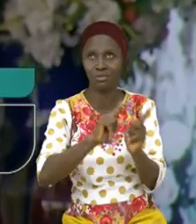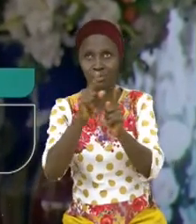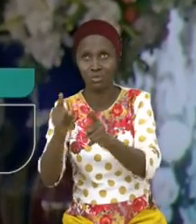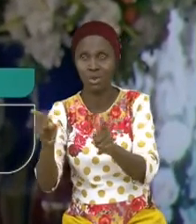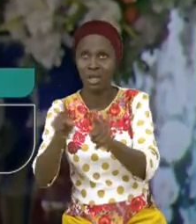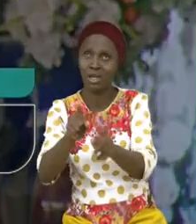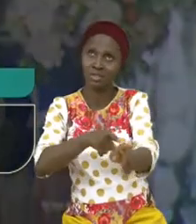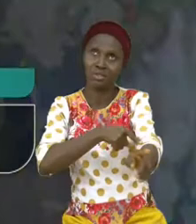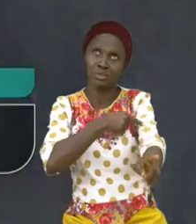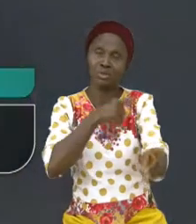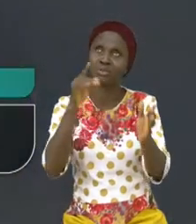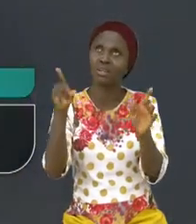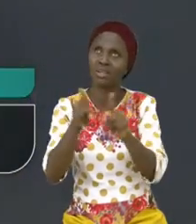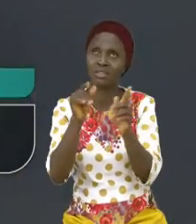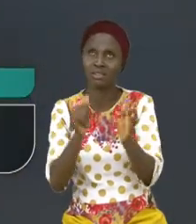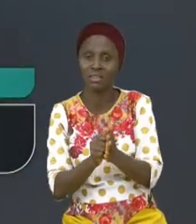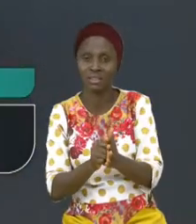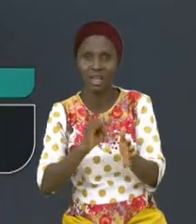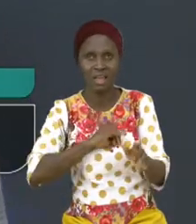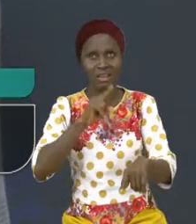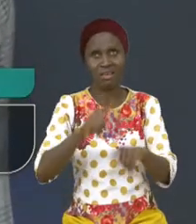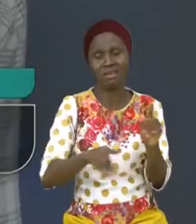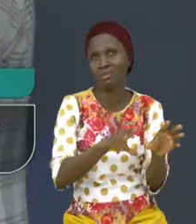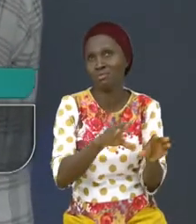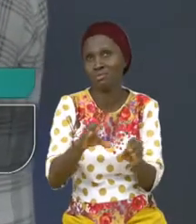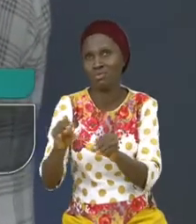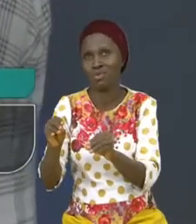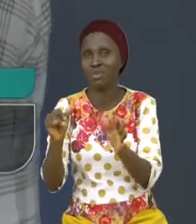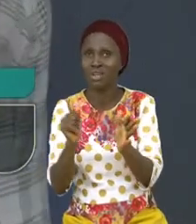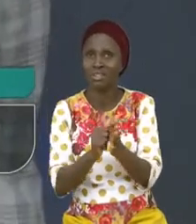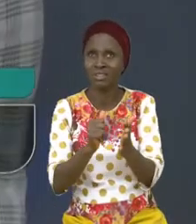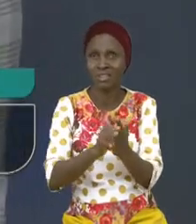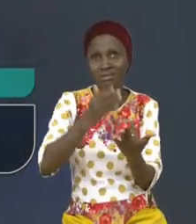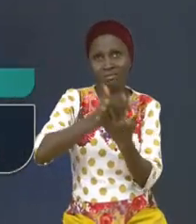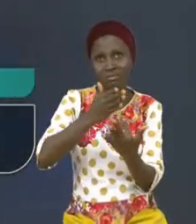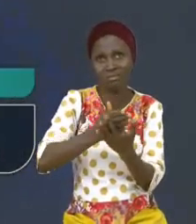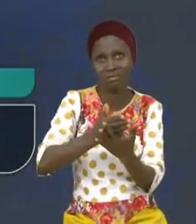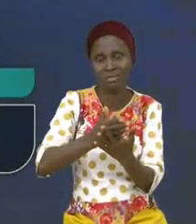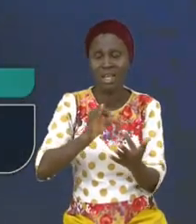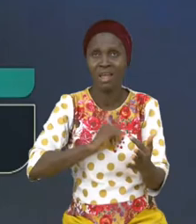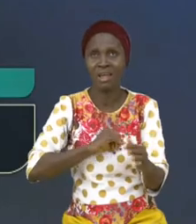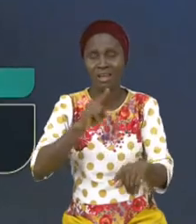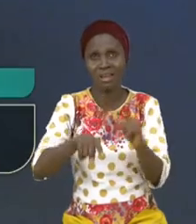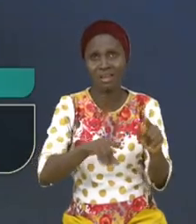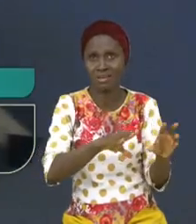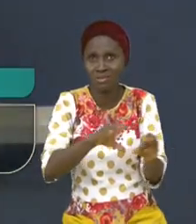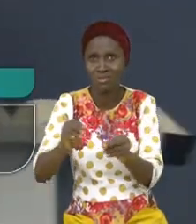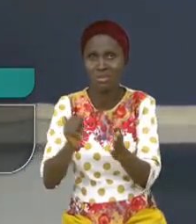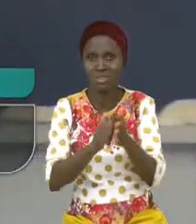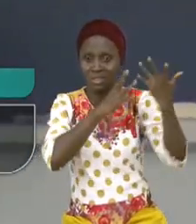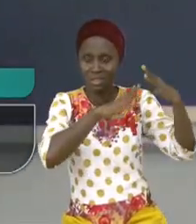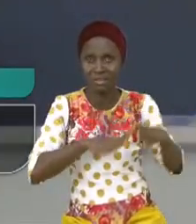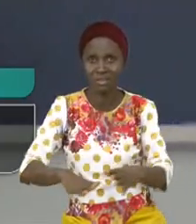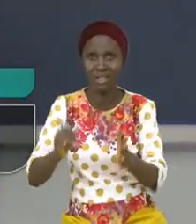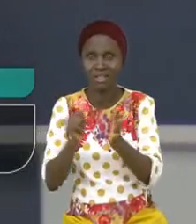long as that i can move that obstacle that see that ocean is too